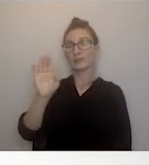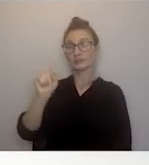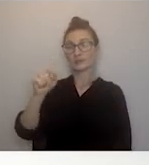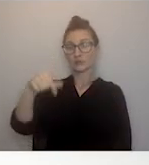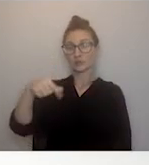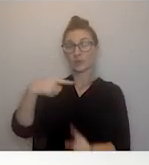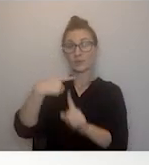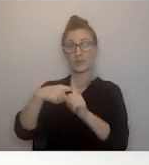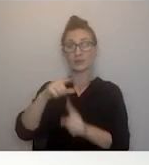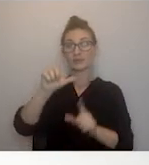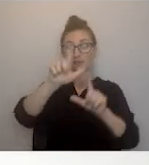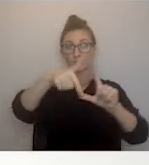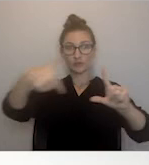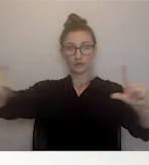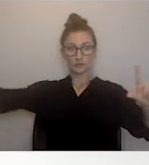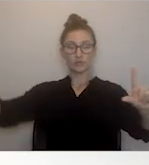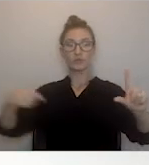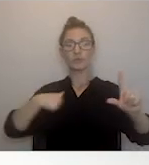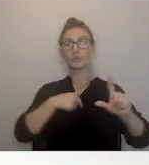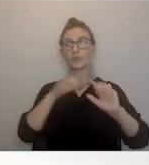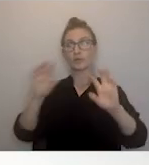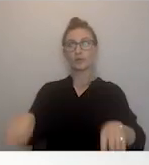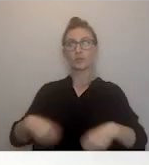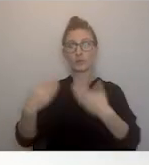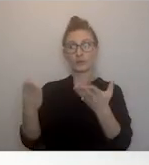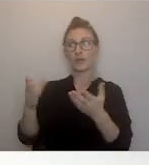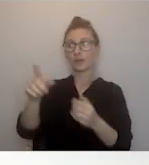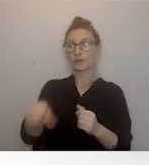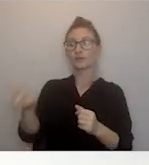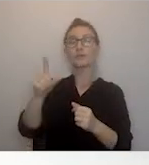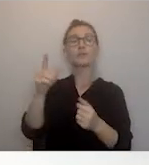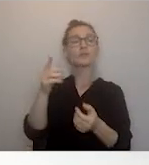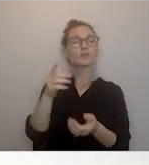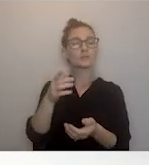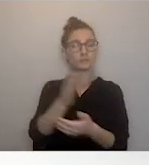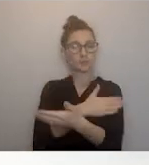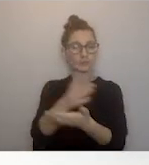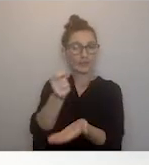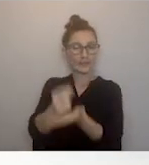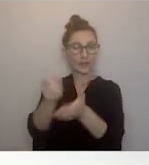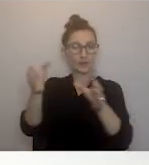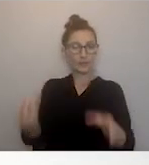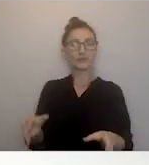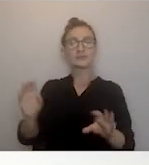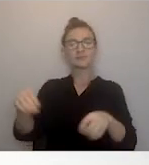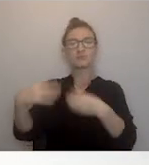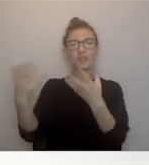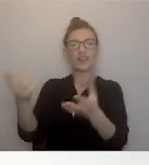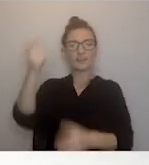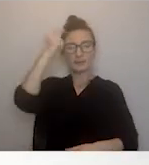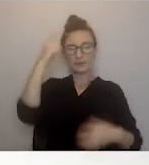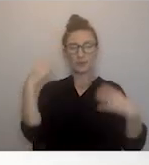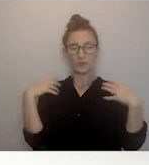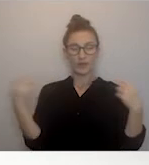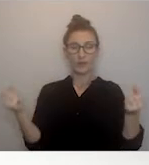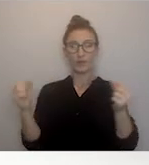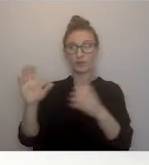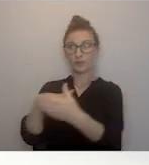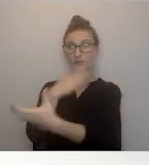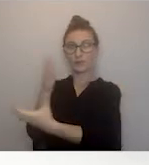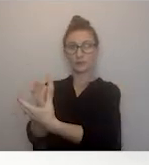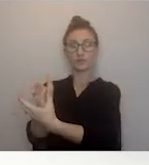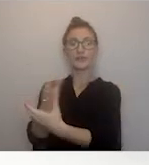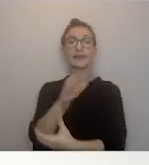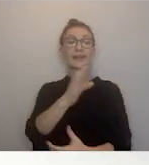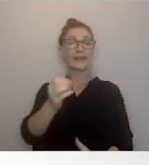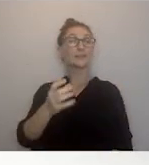young adults, many of them who are homeless, and we bring a variety of arts programming. Mainly we have a music therapist who brings mental health interventions, but